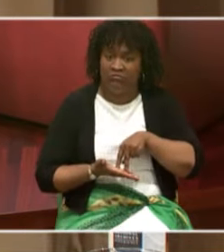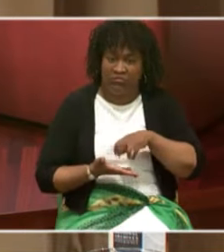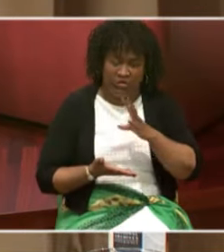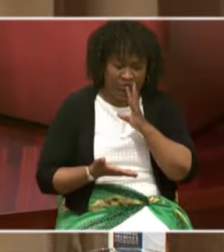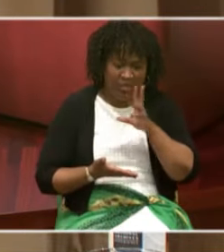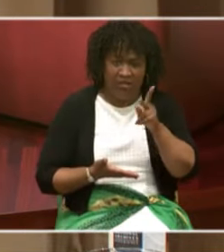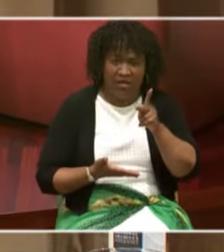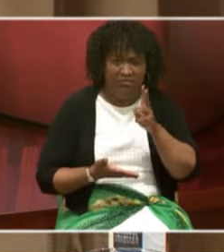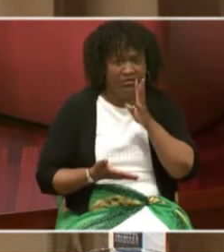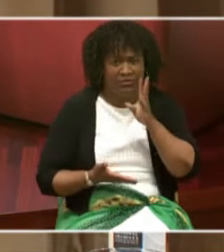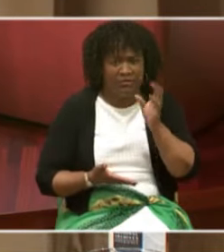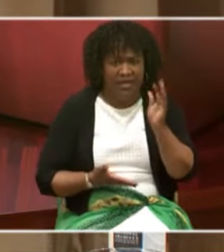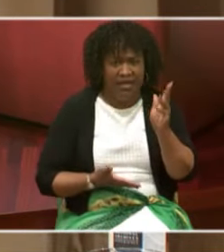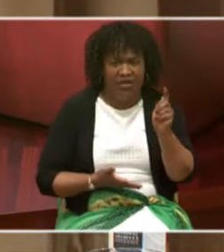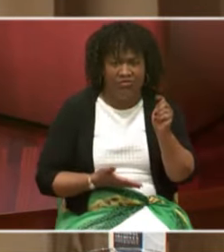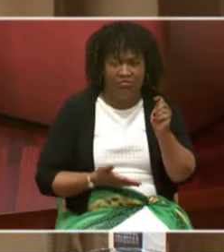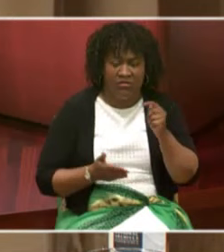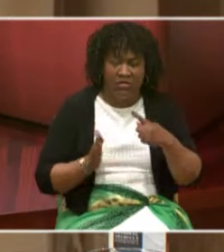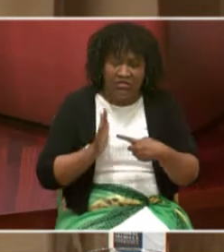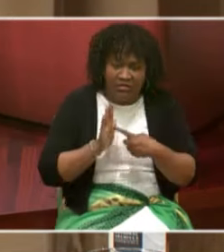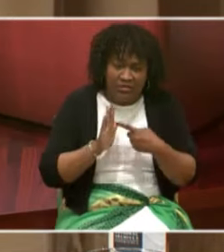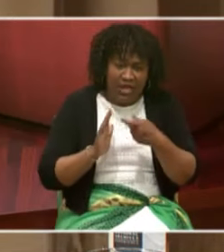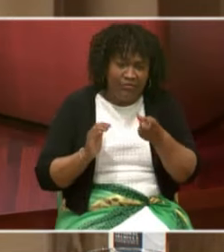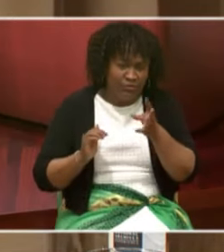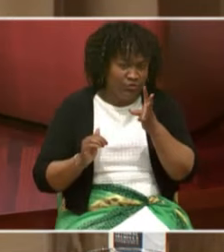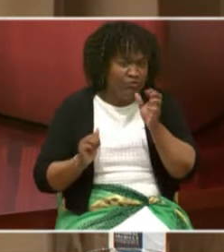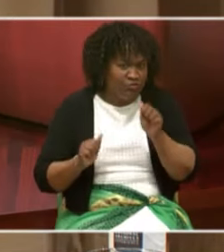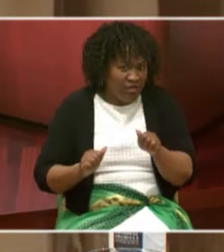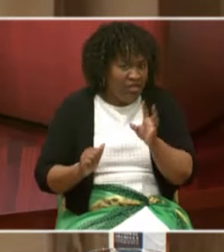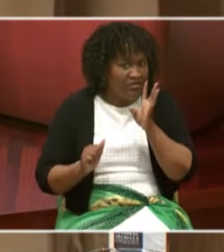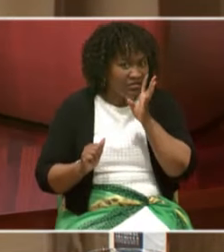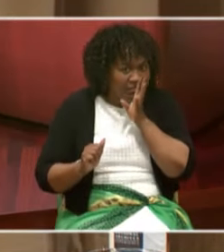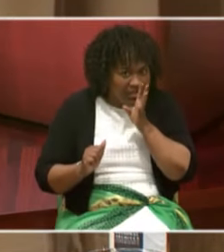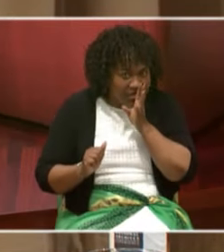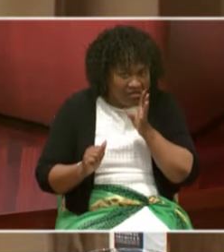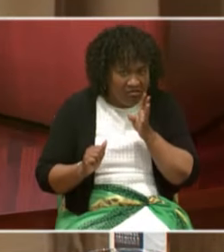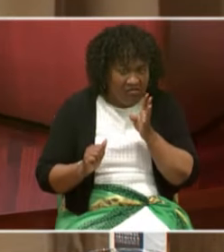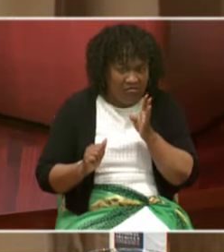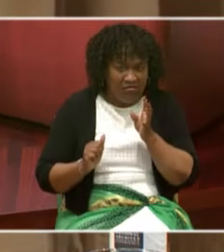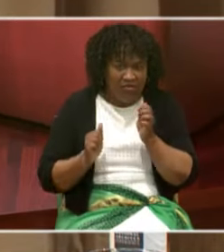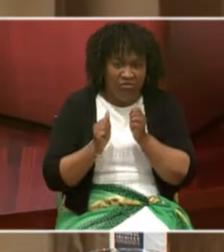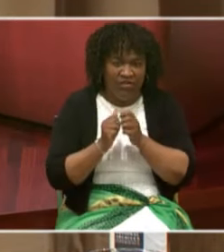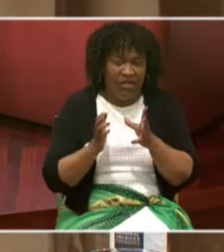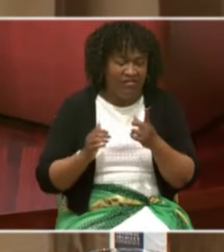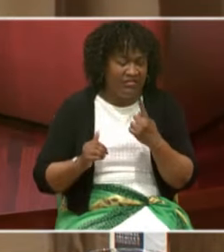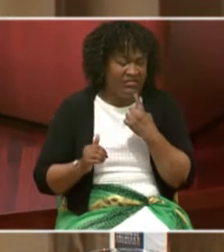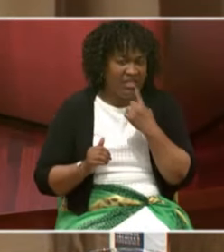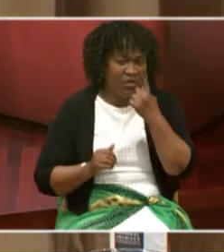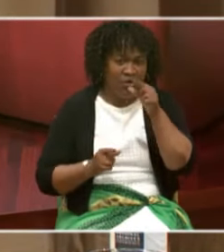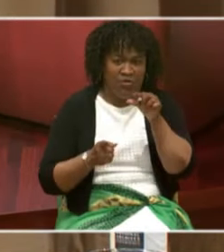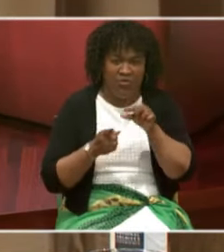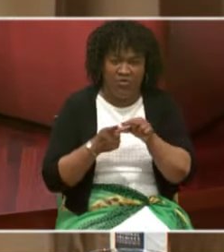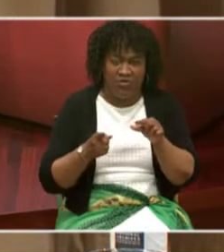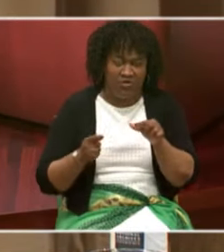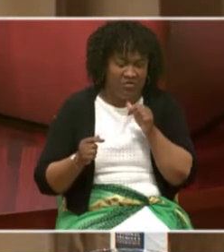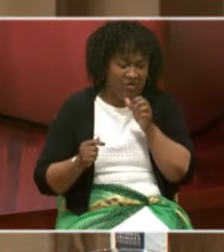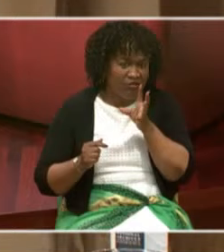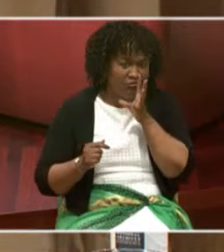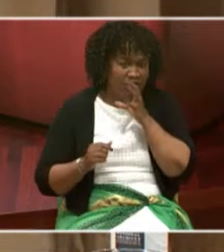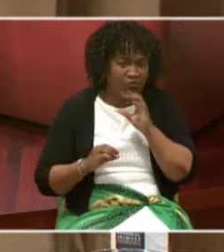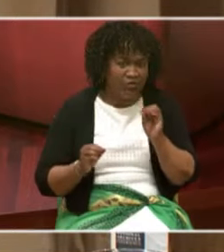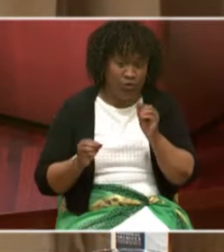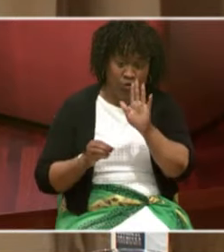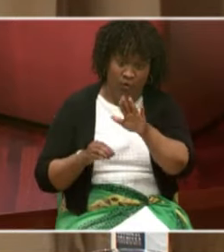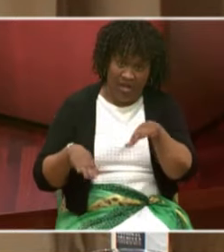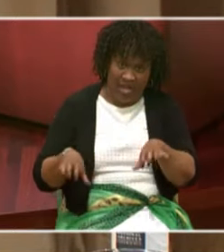Yes, I have a question for John. In SNCC, you were succeeded by